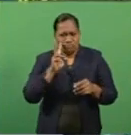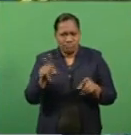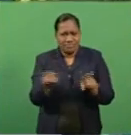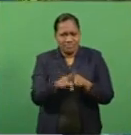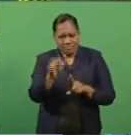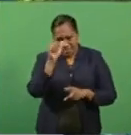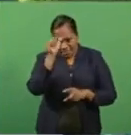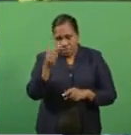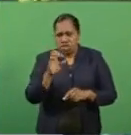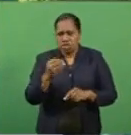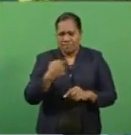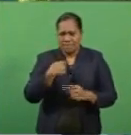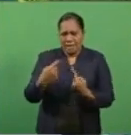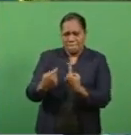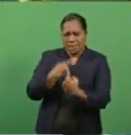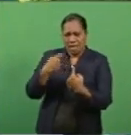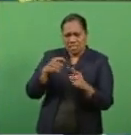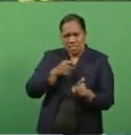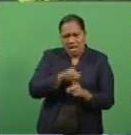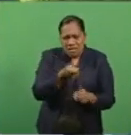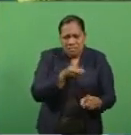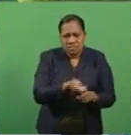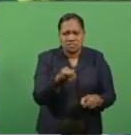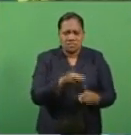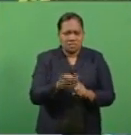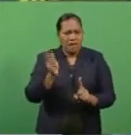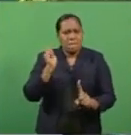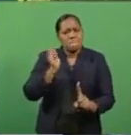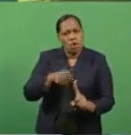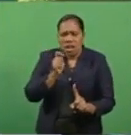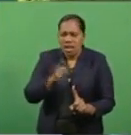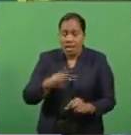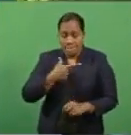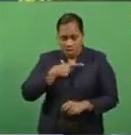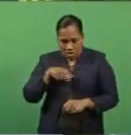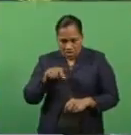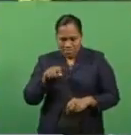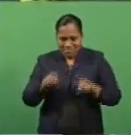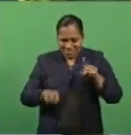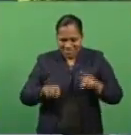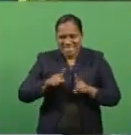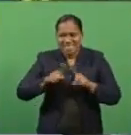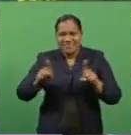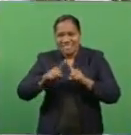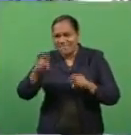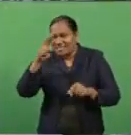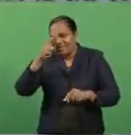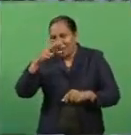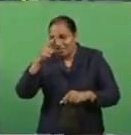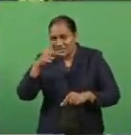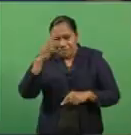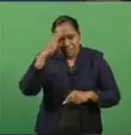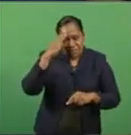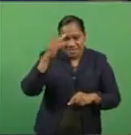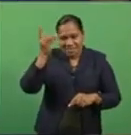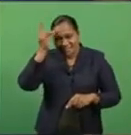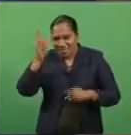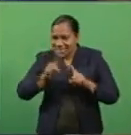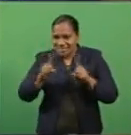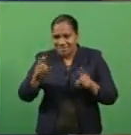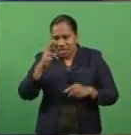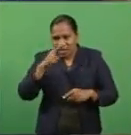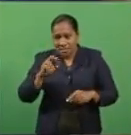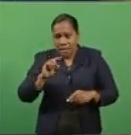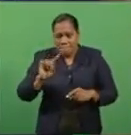I would be teased a lot. I would be bullied because of that, and that's one thing that it kind of pushed me.